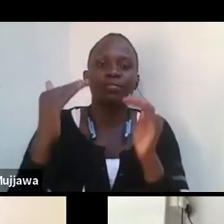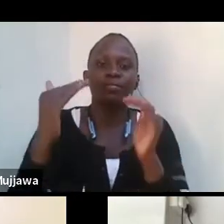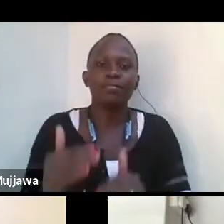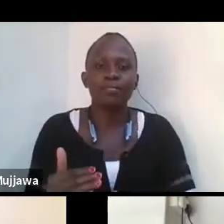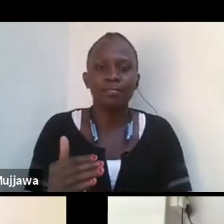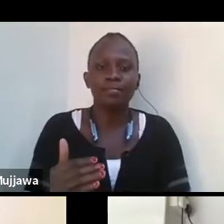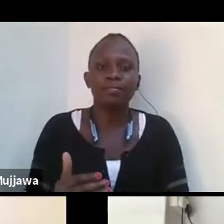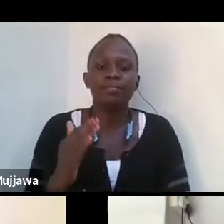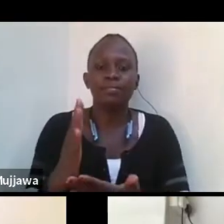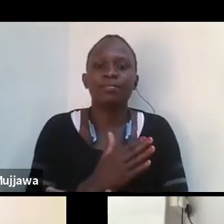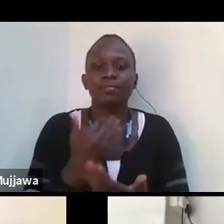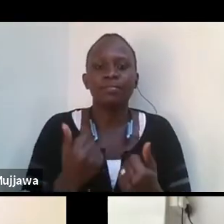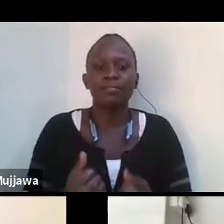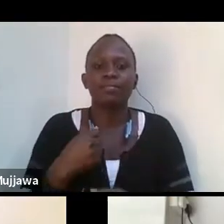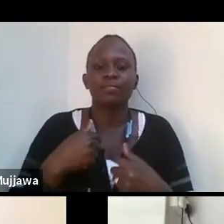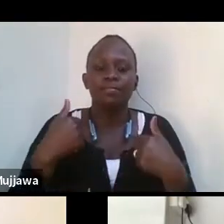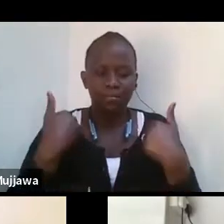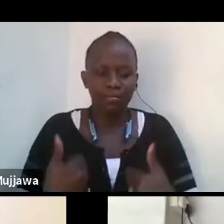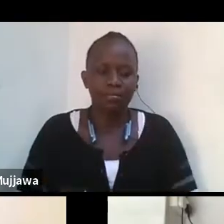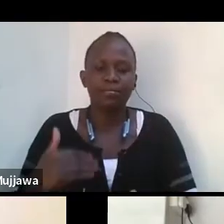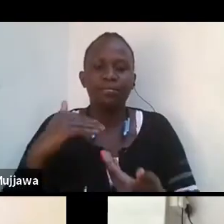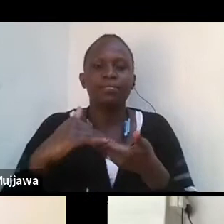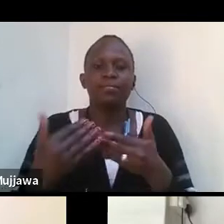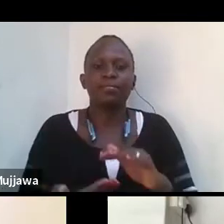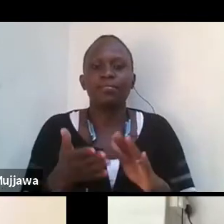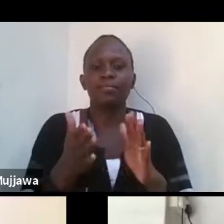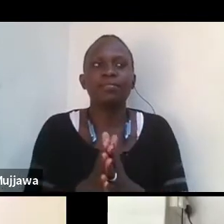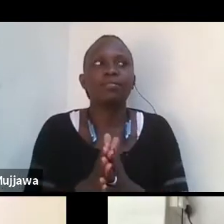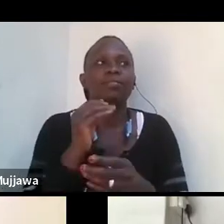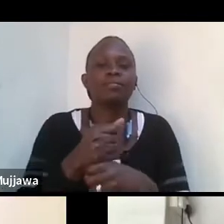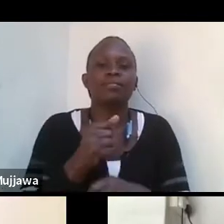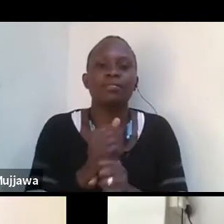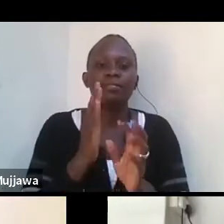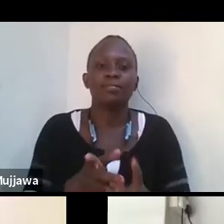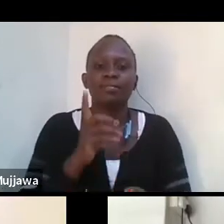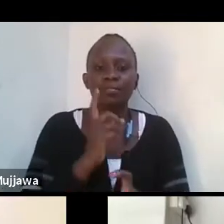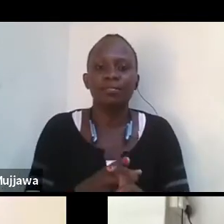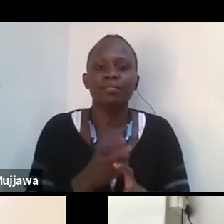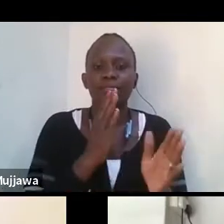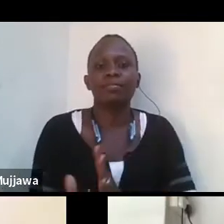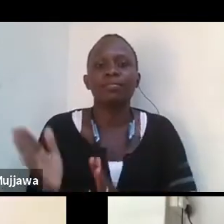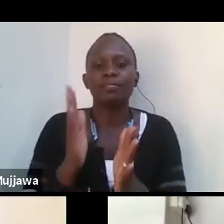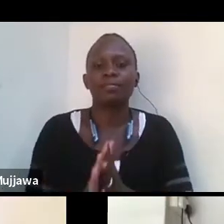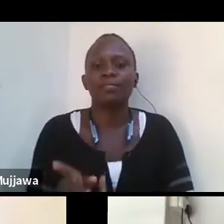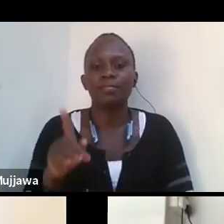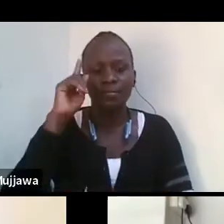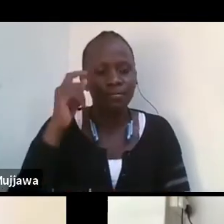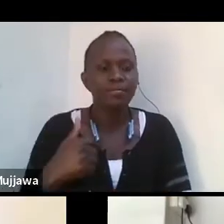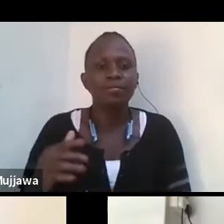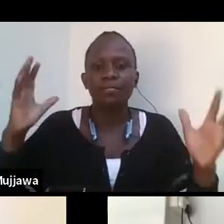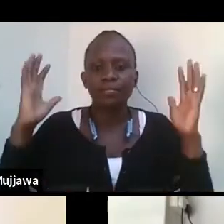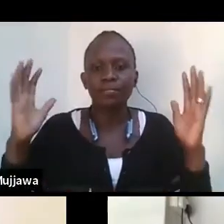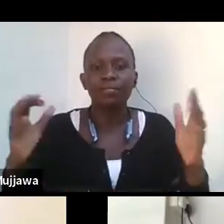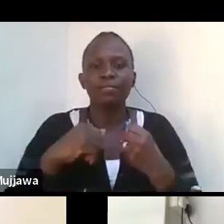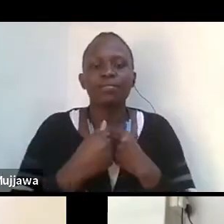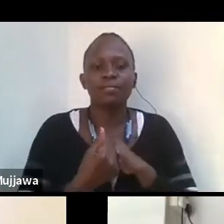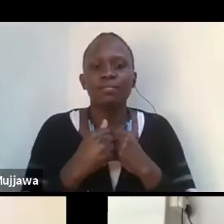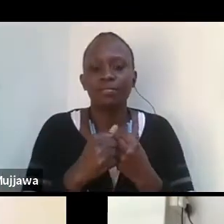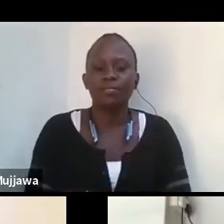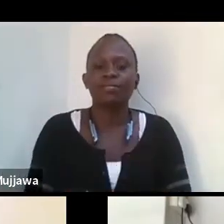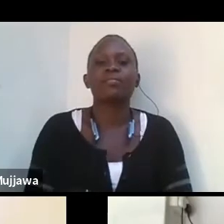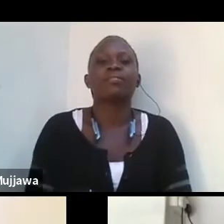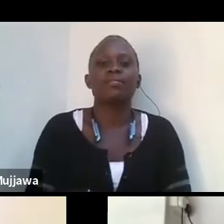manufacturer, it is really difficult to plan. I think that has been the biggest challenge. Daniel has gone through many of